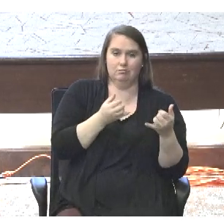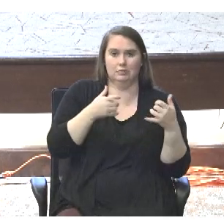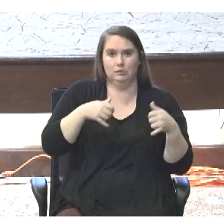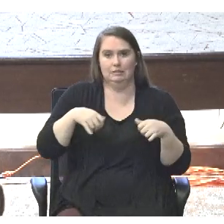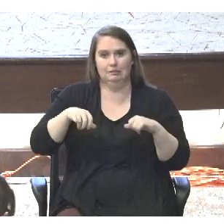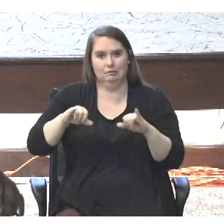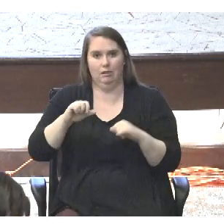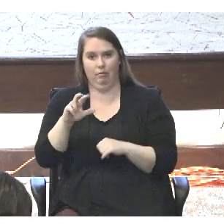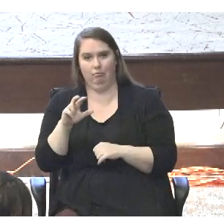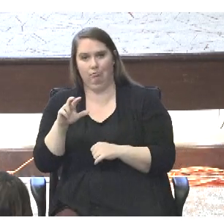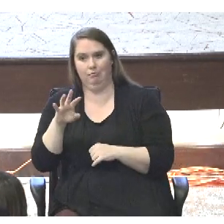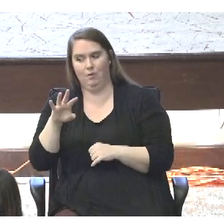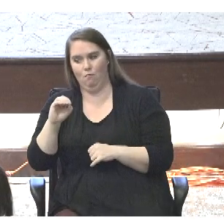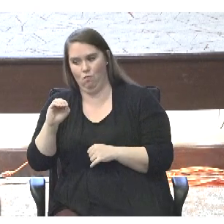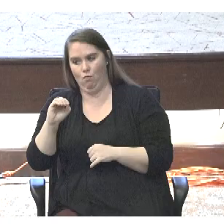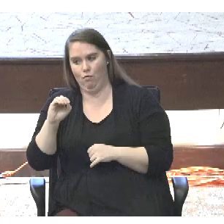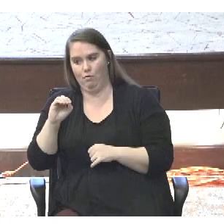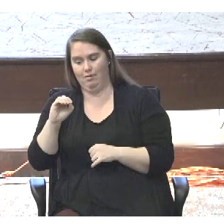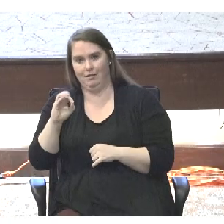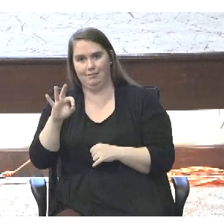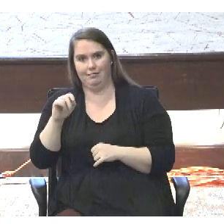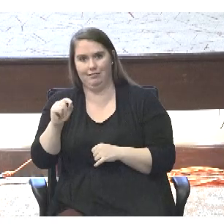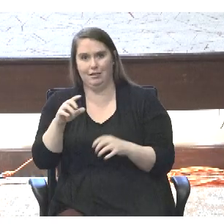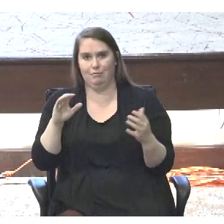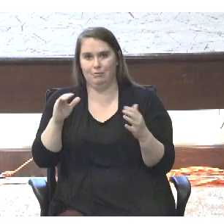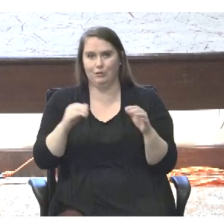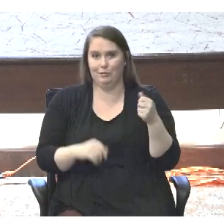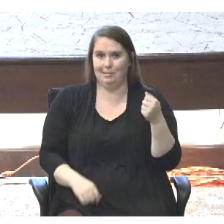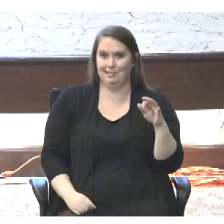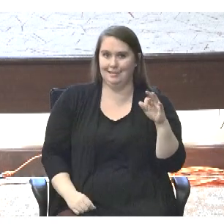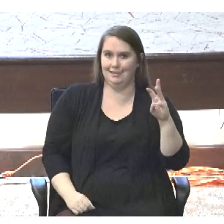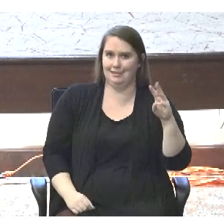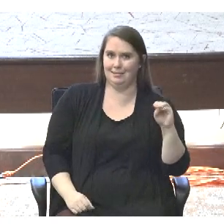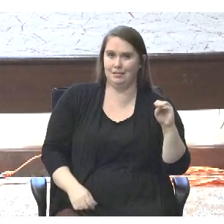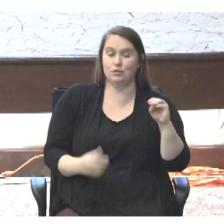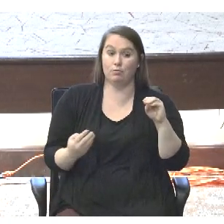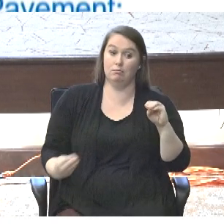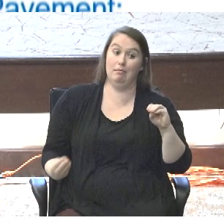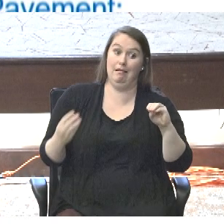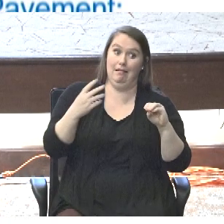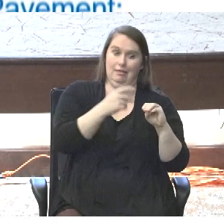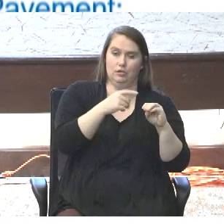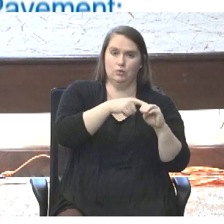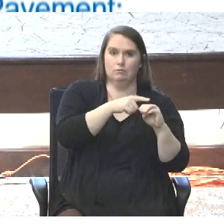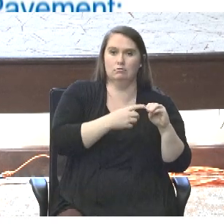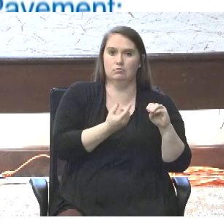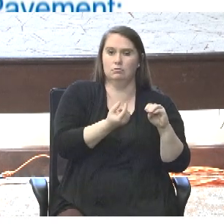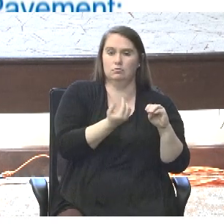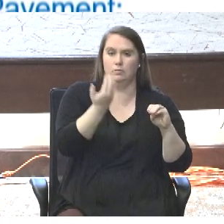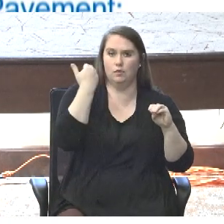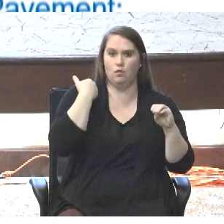we're 40 feet in 1960. So but basically back to the basis.